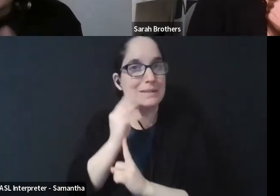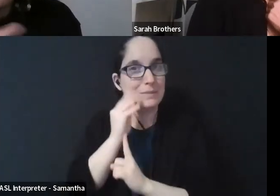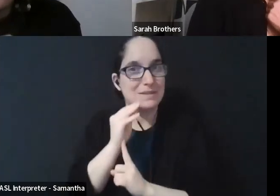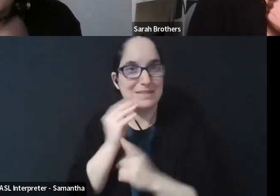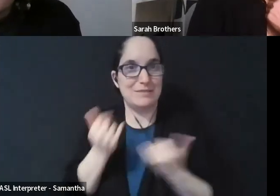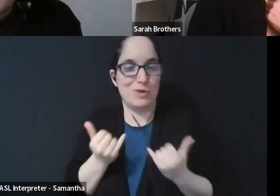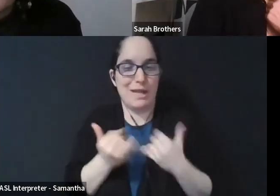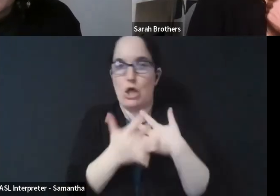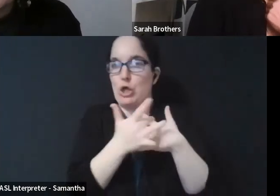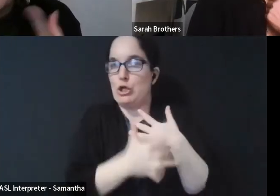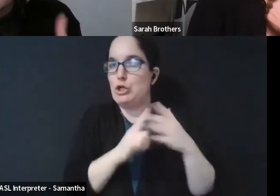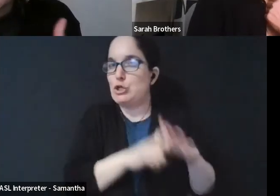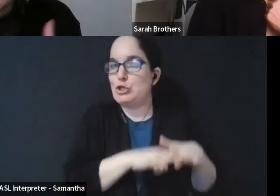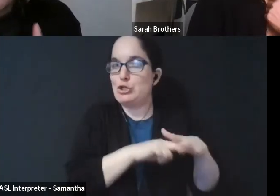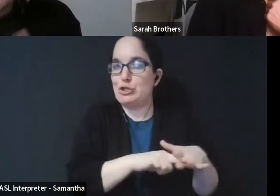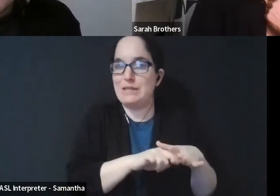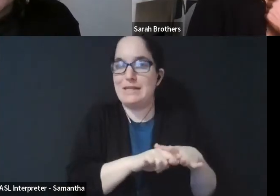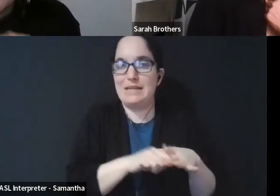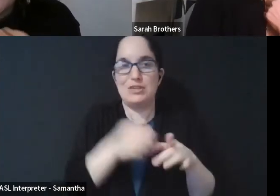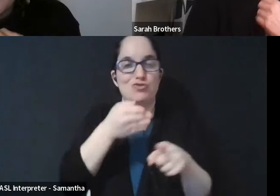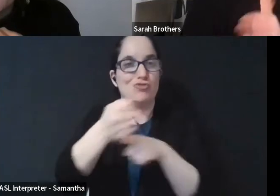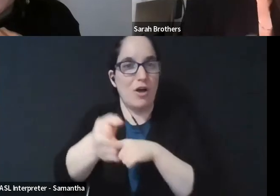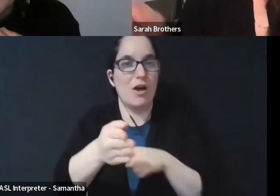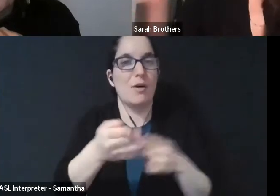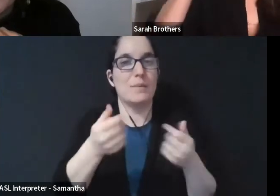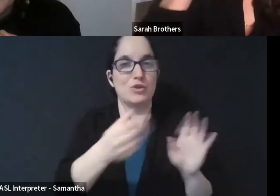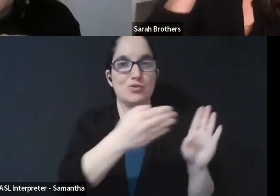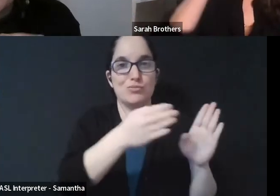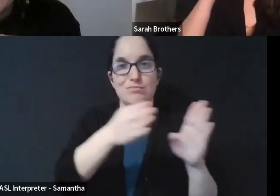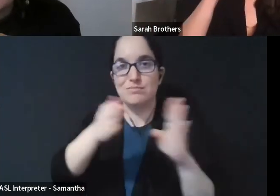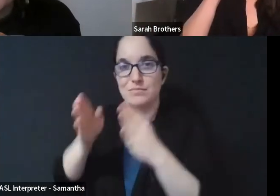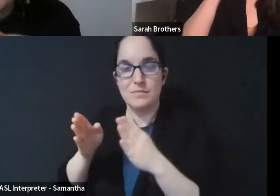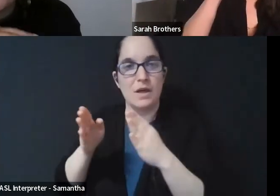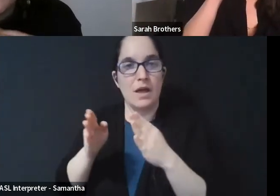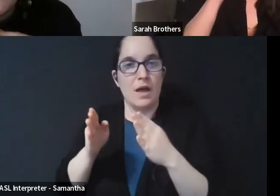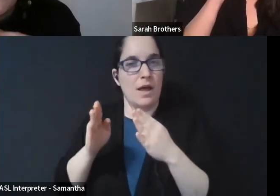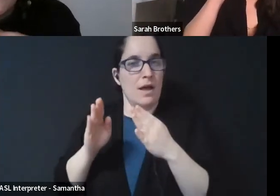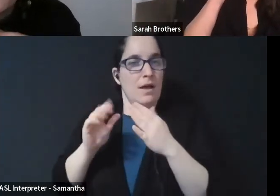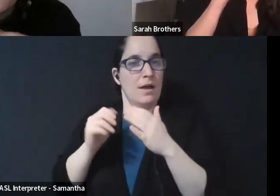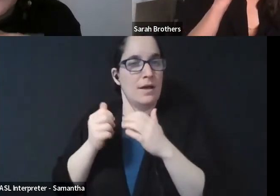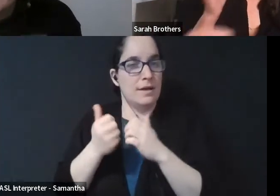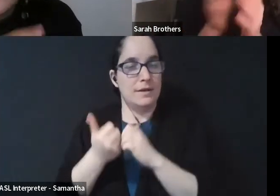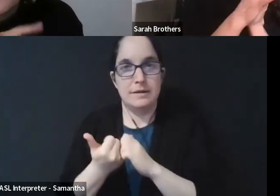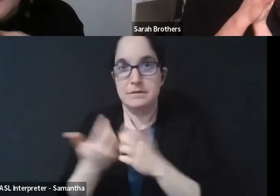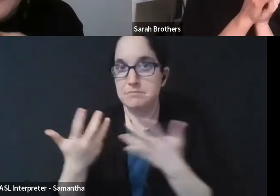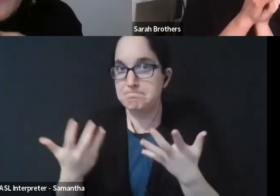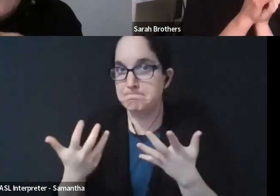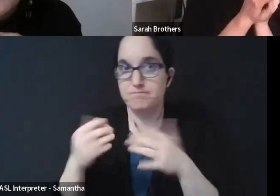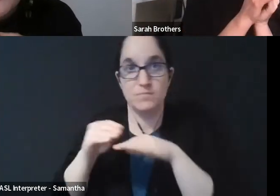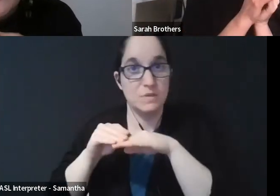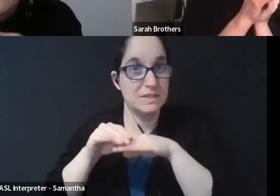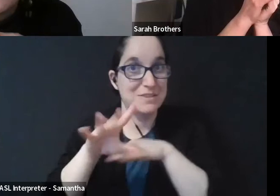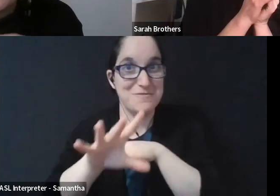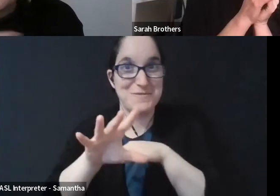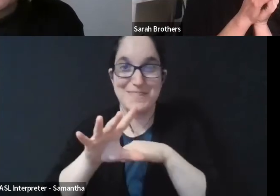early stage of your own career in moving in this direction, and what that's been like for you in forging this path